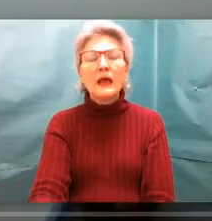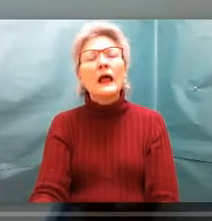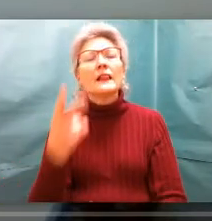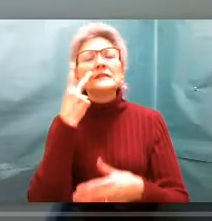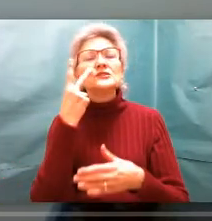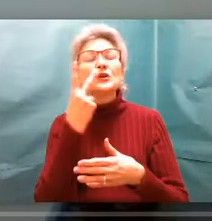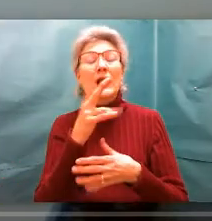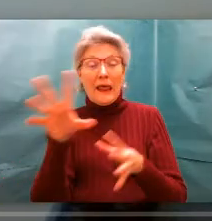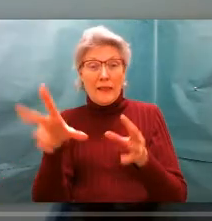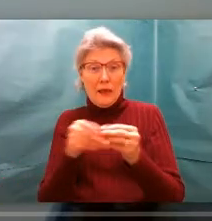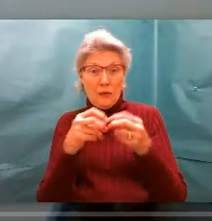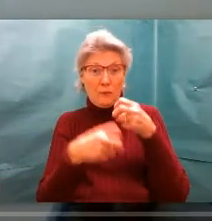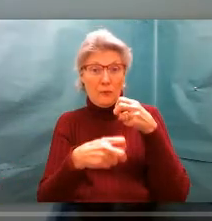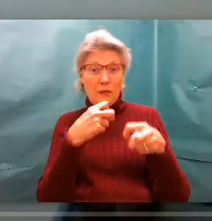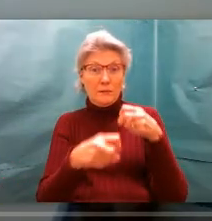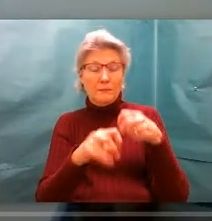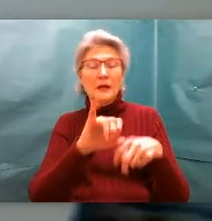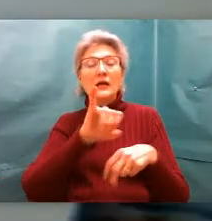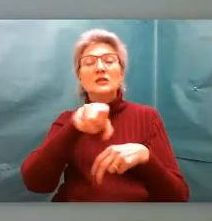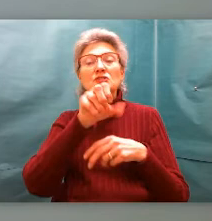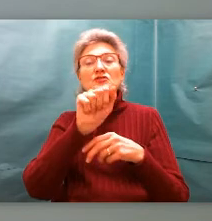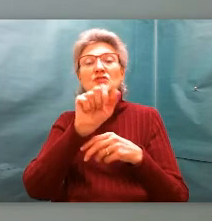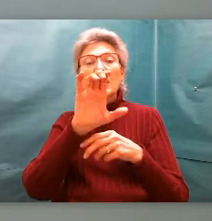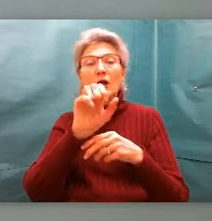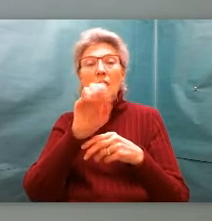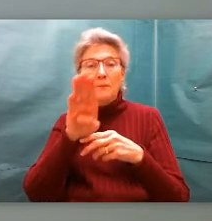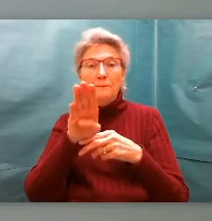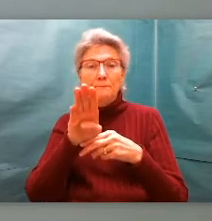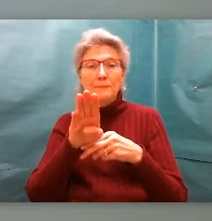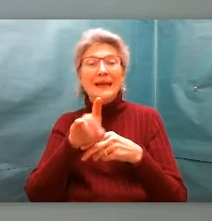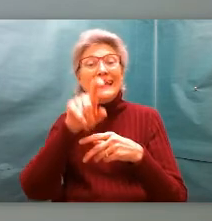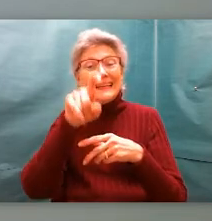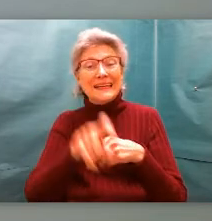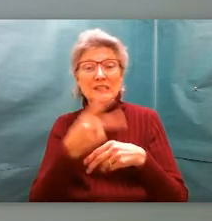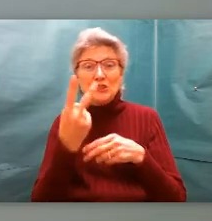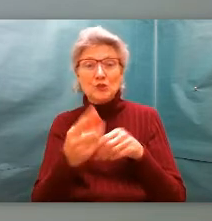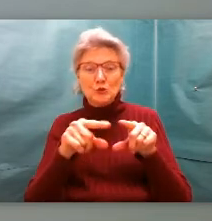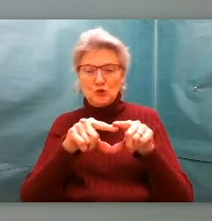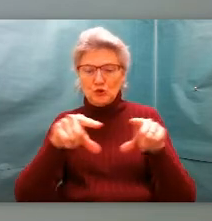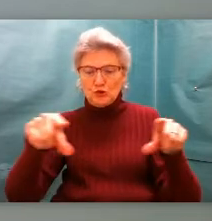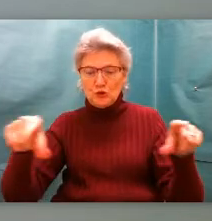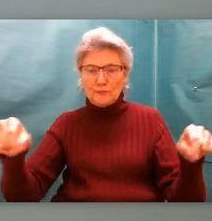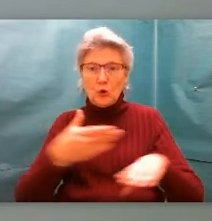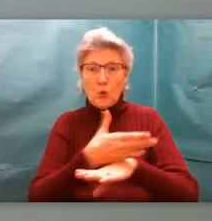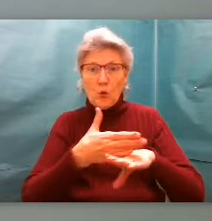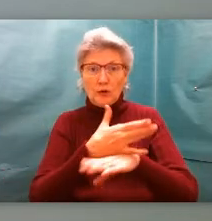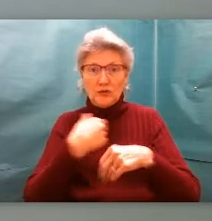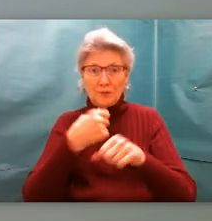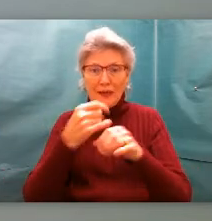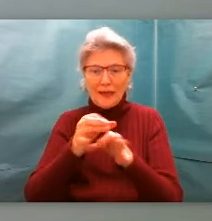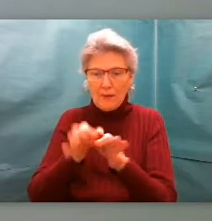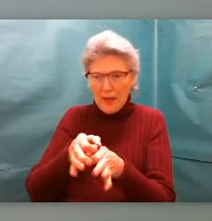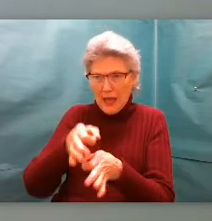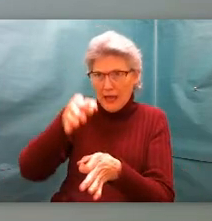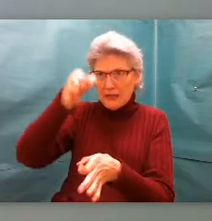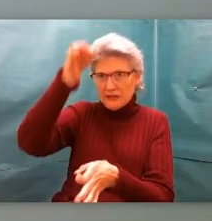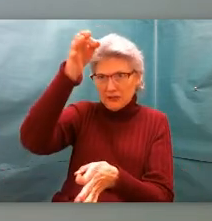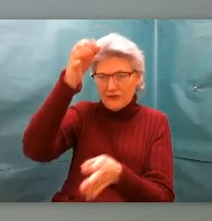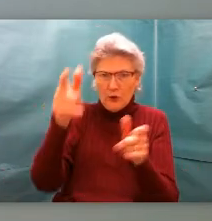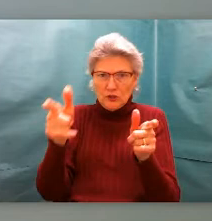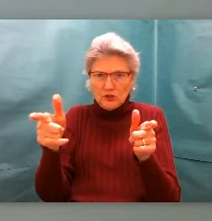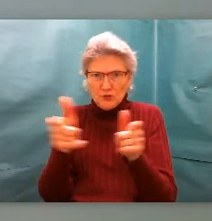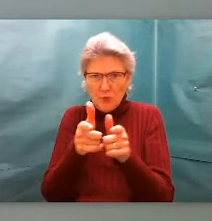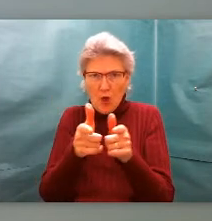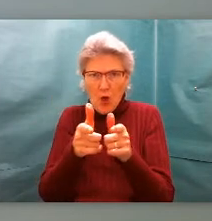take a look at another problem. Jacob needs 2 strips of wood to make masts for miniature sailboat.